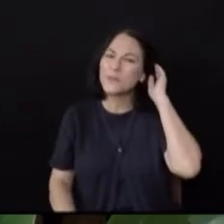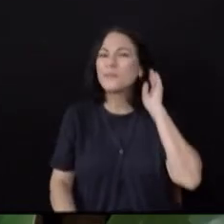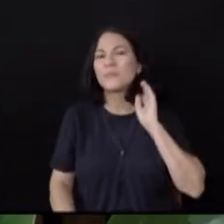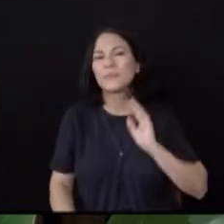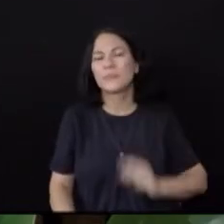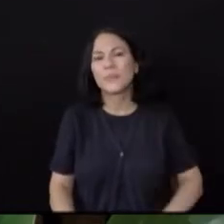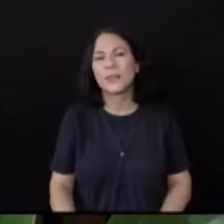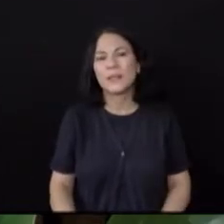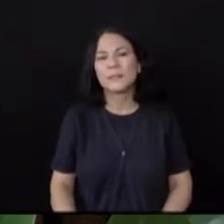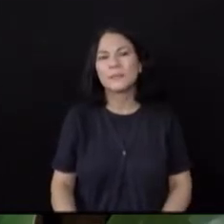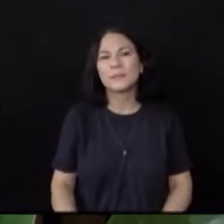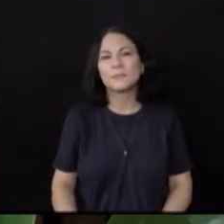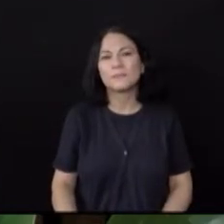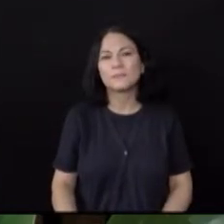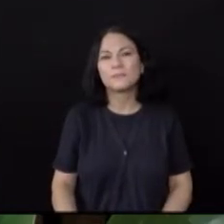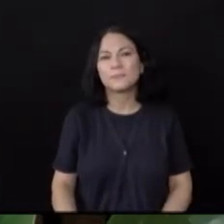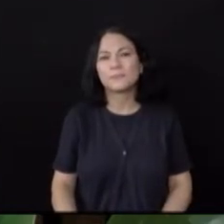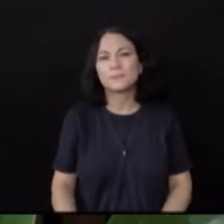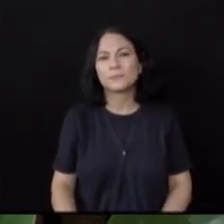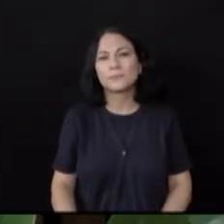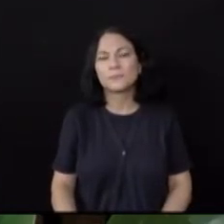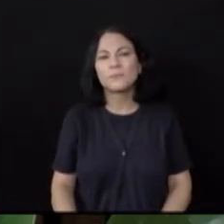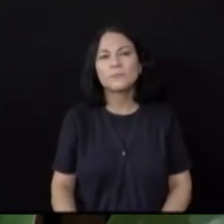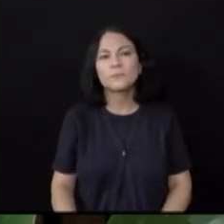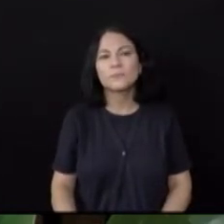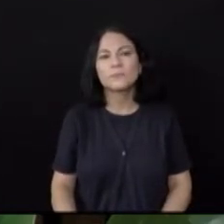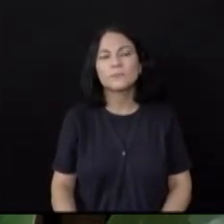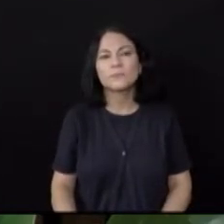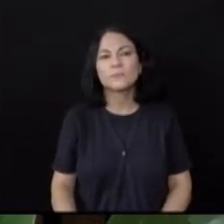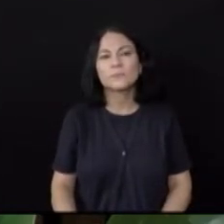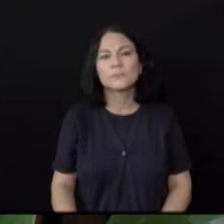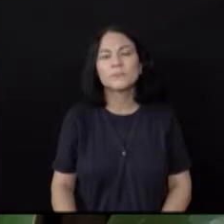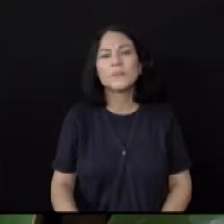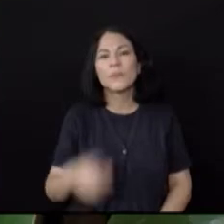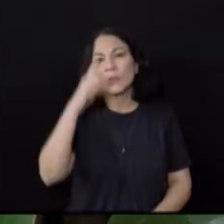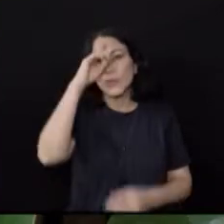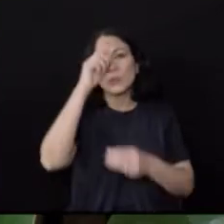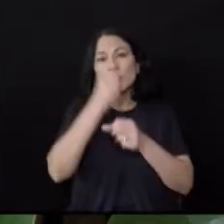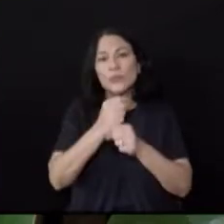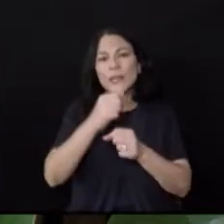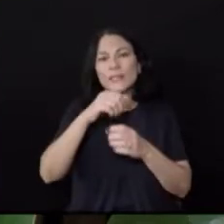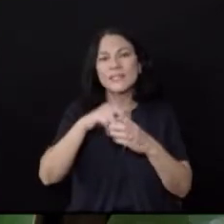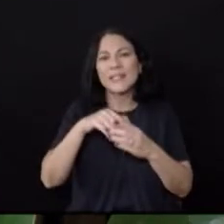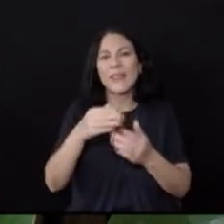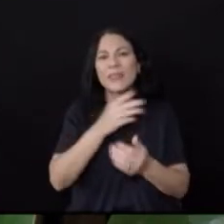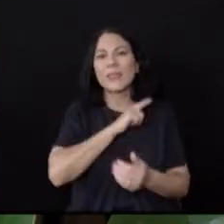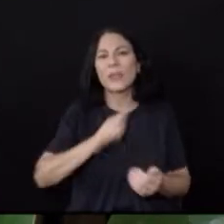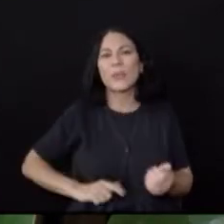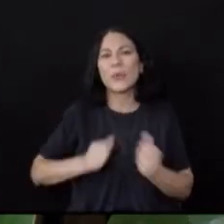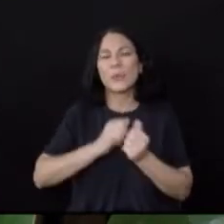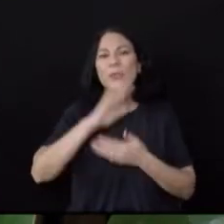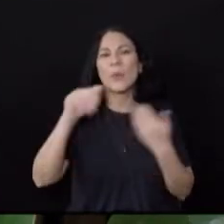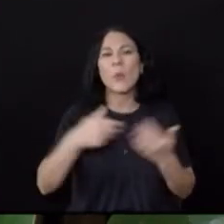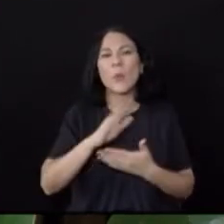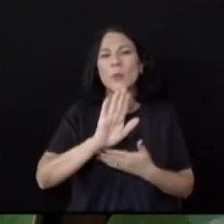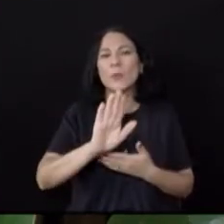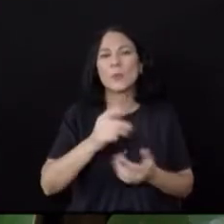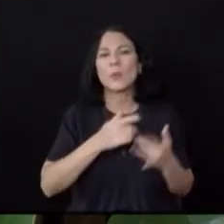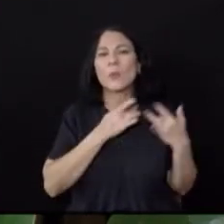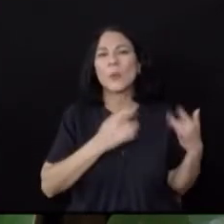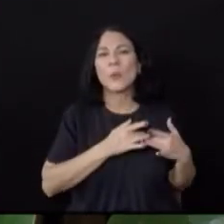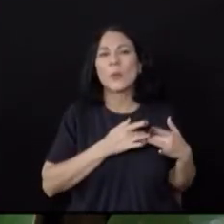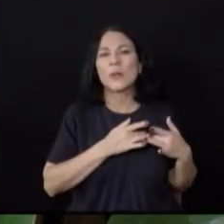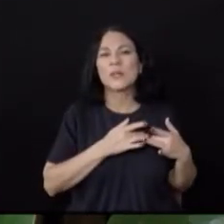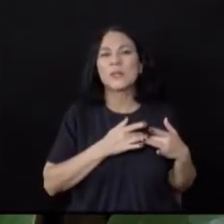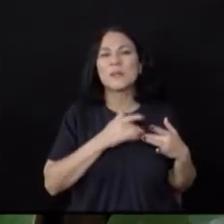Again, Proverbs, and you all know this. Trust in the Lord with all your heart and